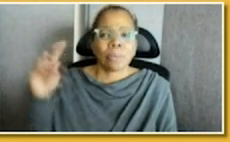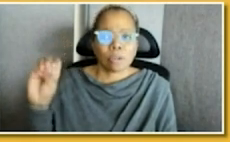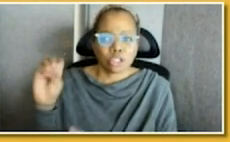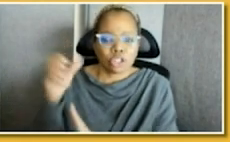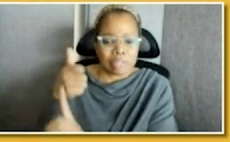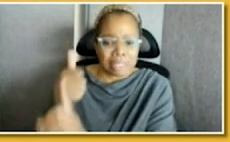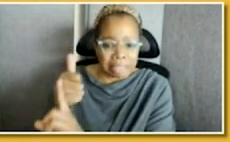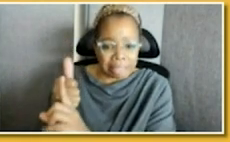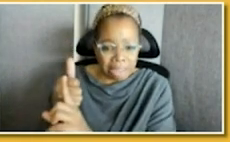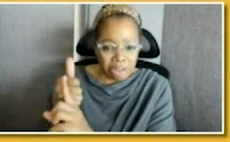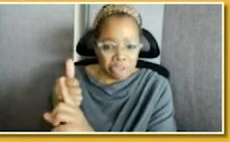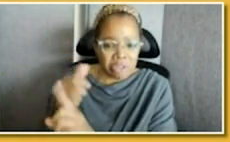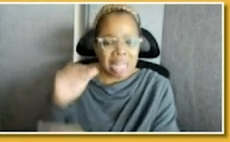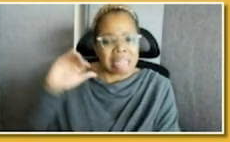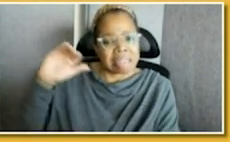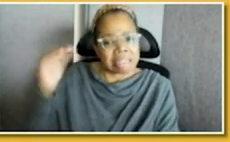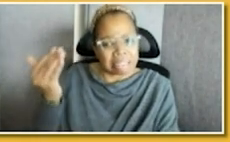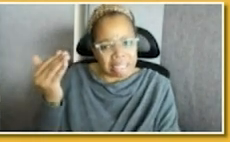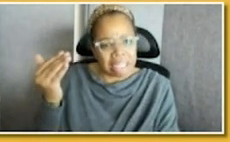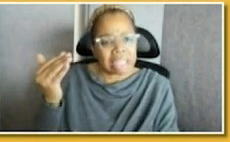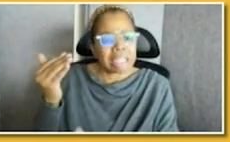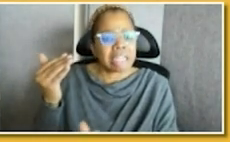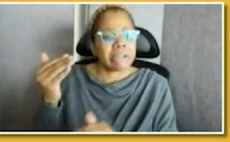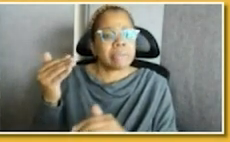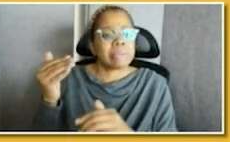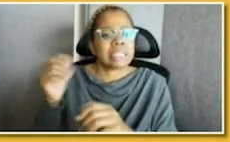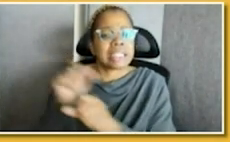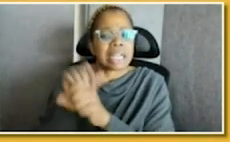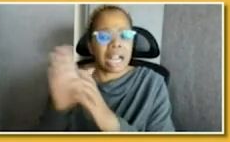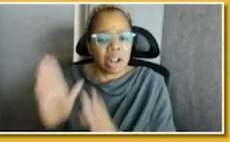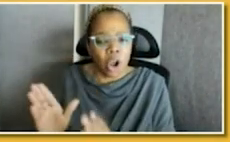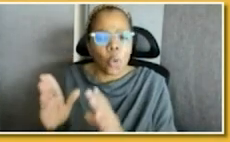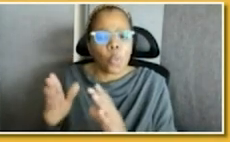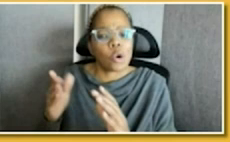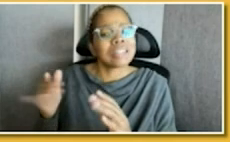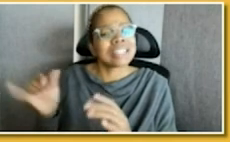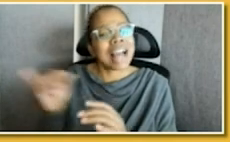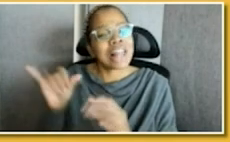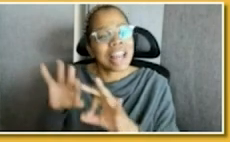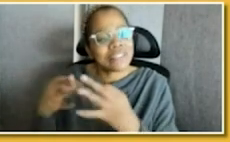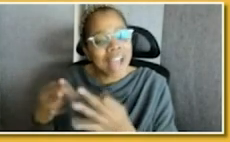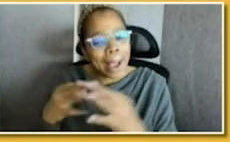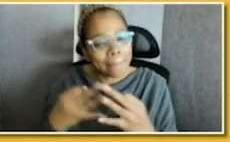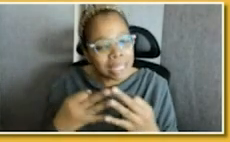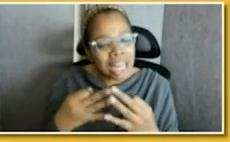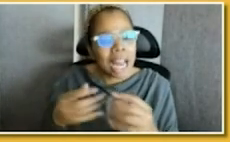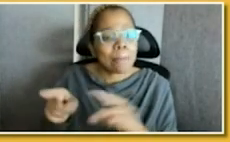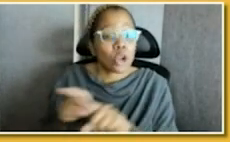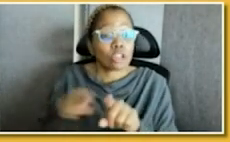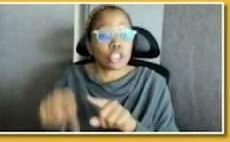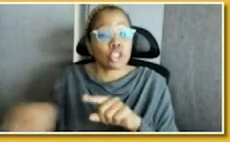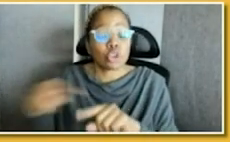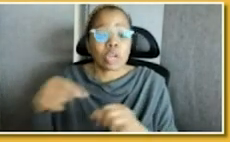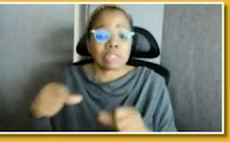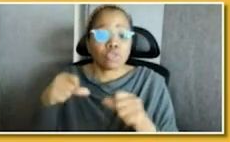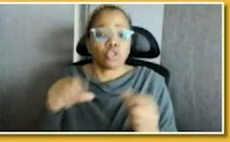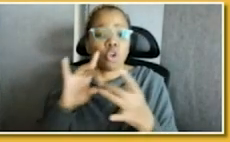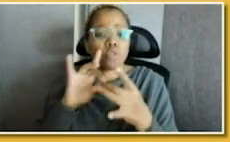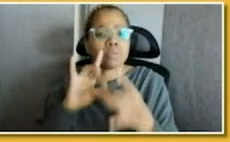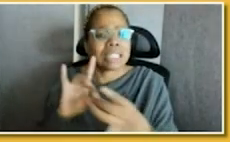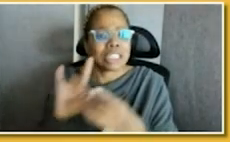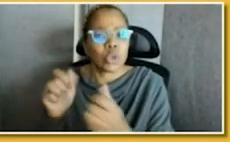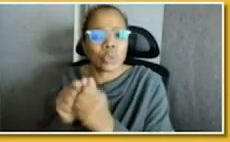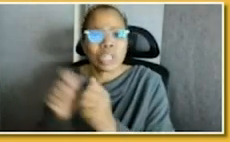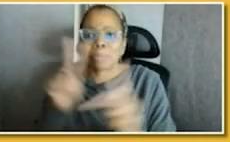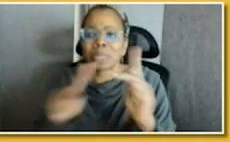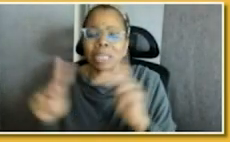the familial community feel, but also, I mean, you guys have such extensive relationships with people. You're just seeing every day in so